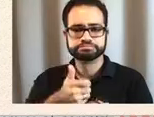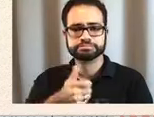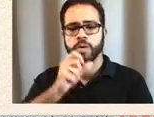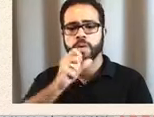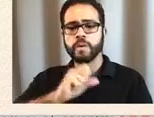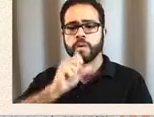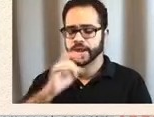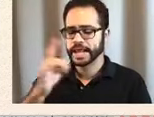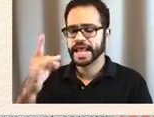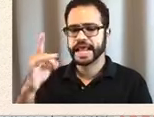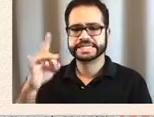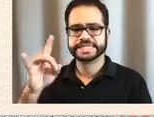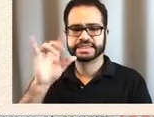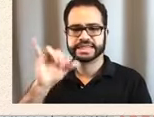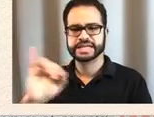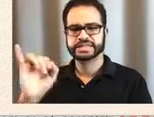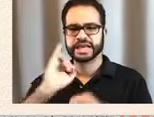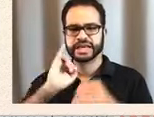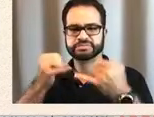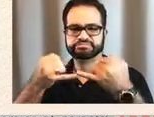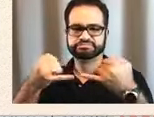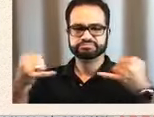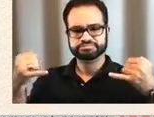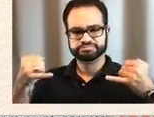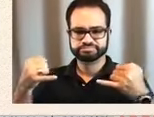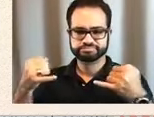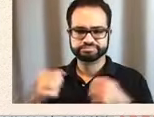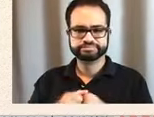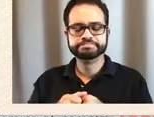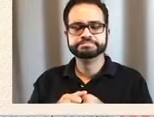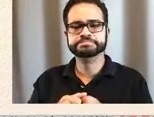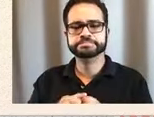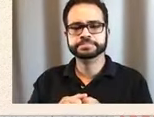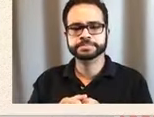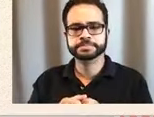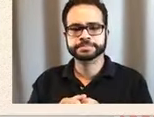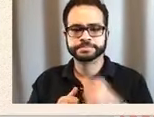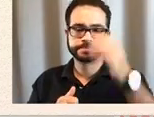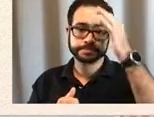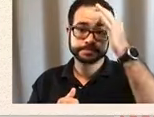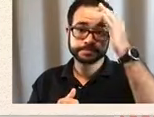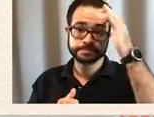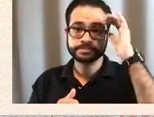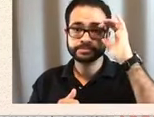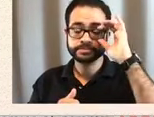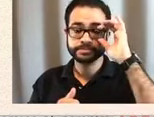in the sand. Basically, sorry about this.